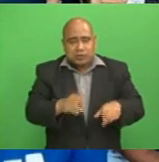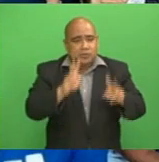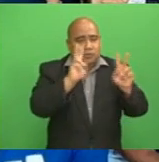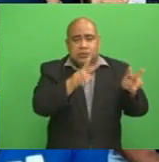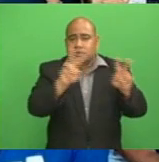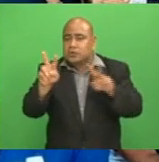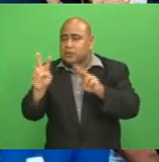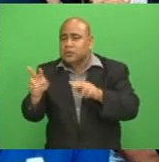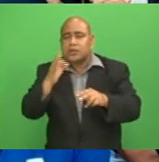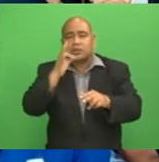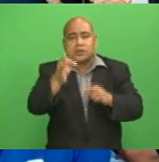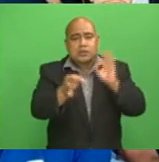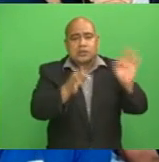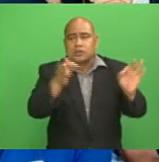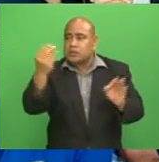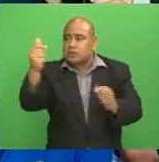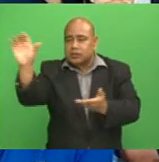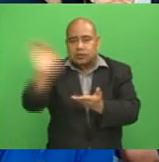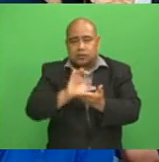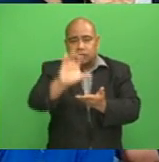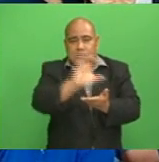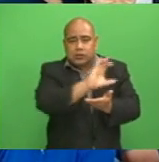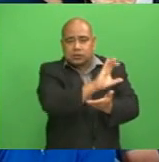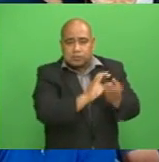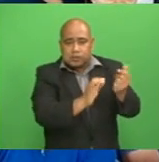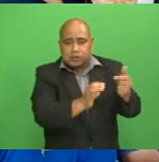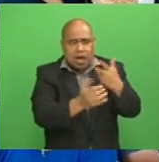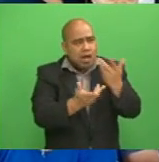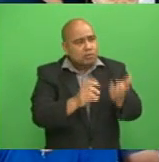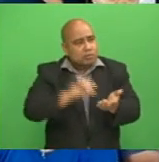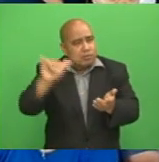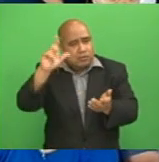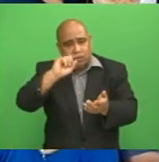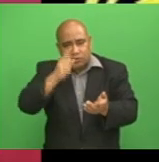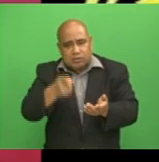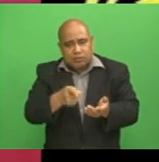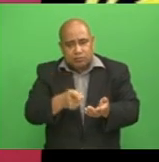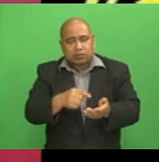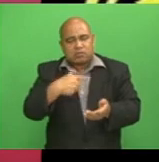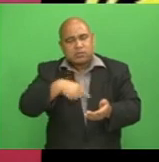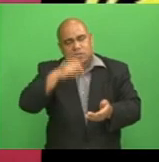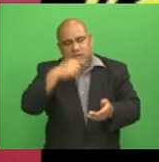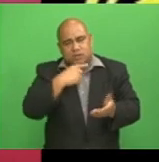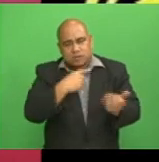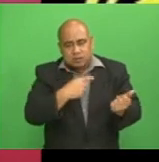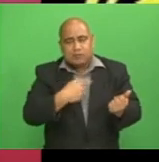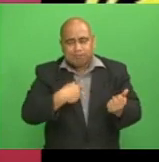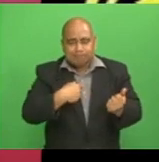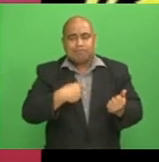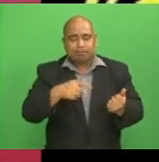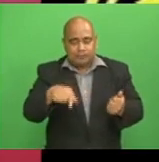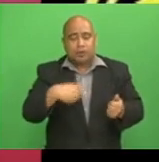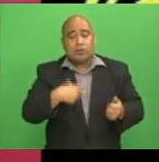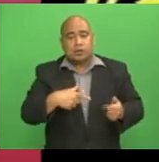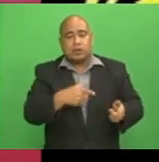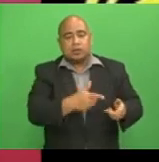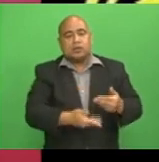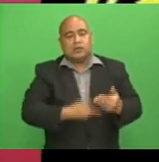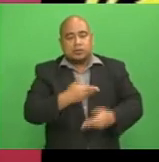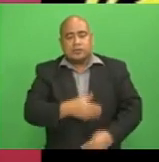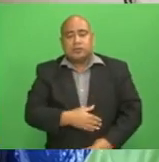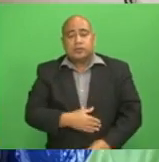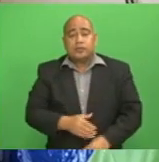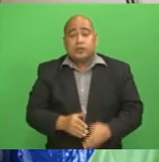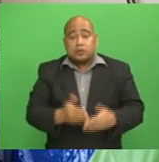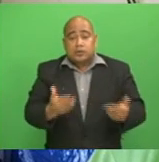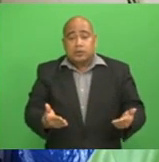to fund their overseas trip. So that's where we this is why we put health as our third